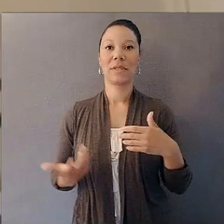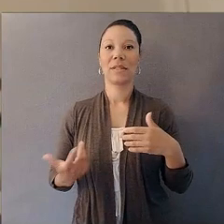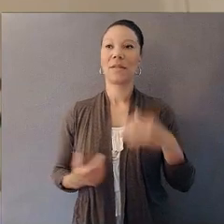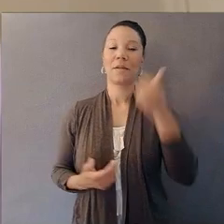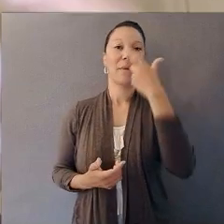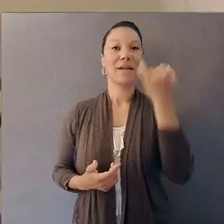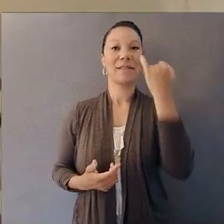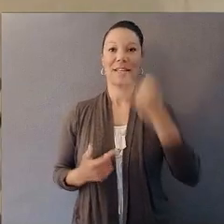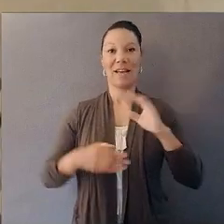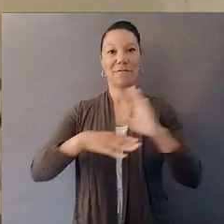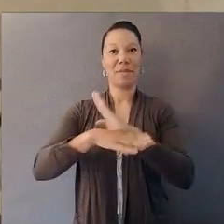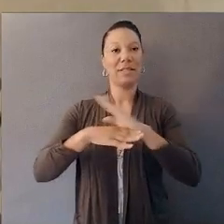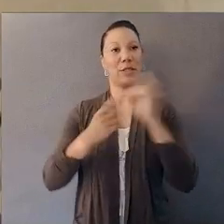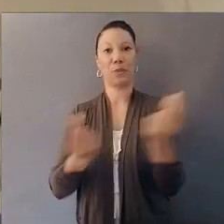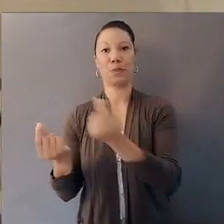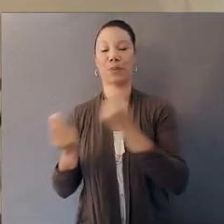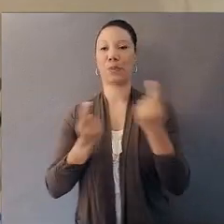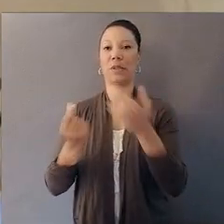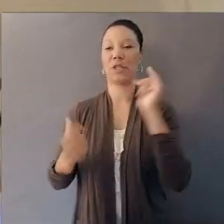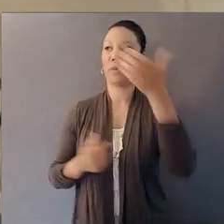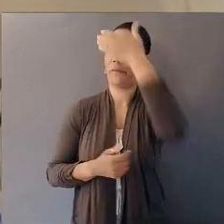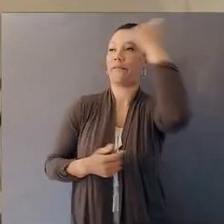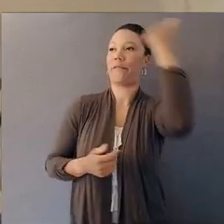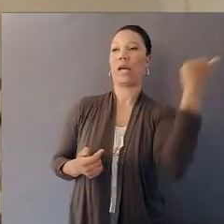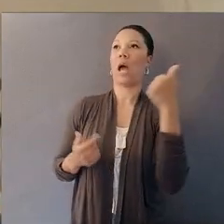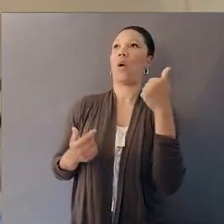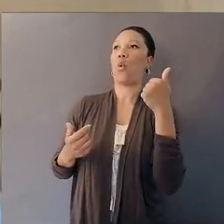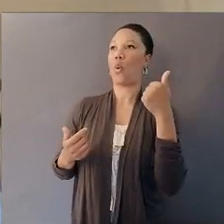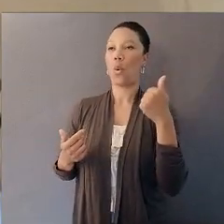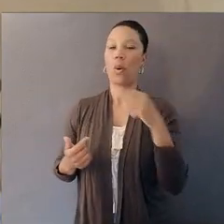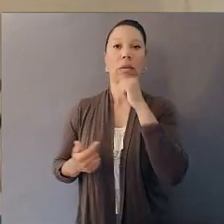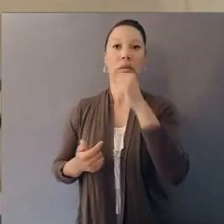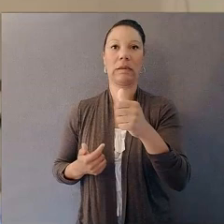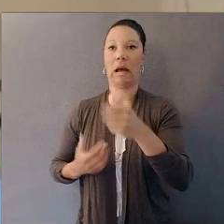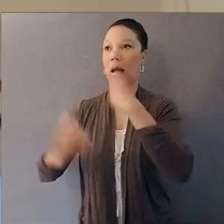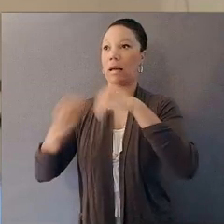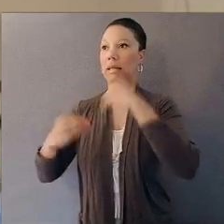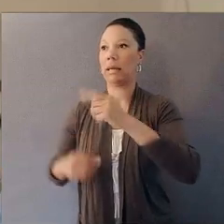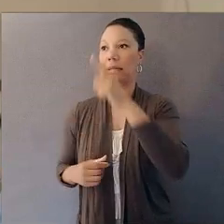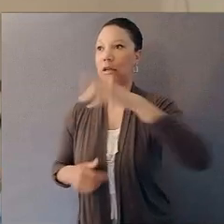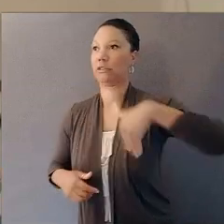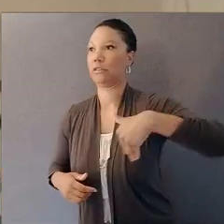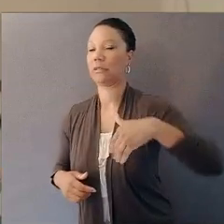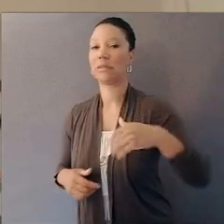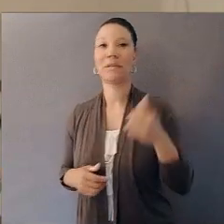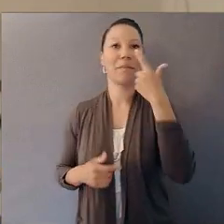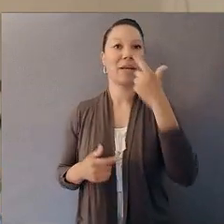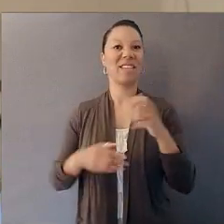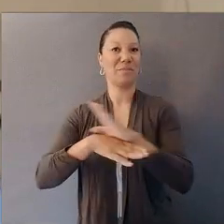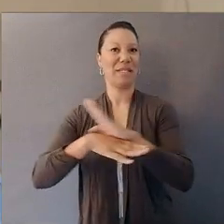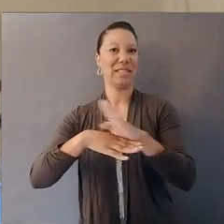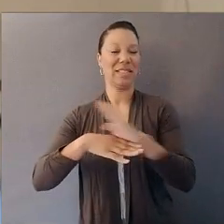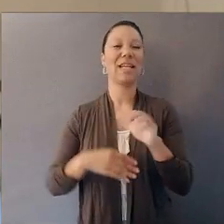something, you kind of forget about those things because you're home. You're kind of getting so involved in what you're doing, and you kind of pass over some of those